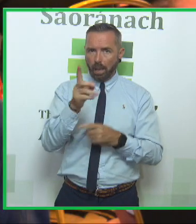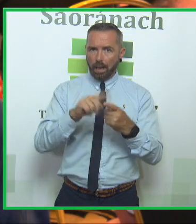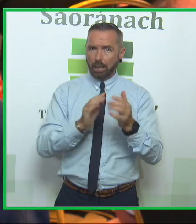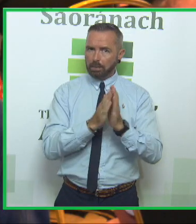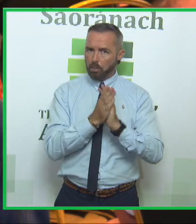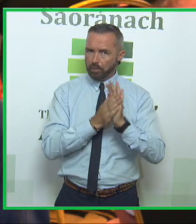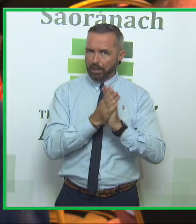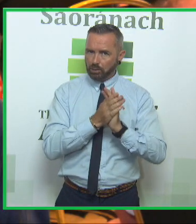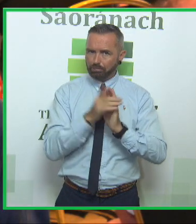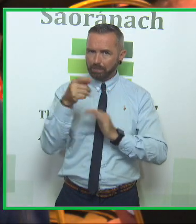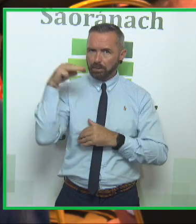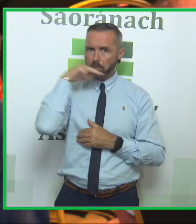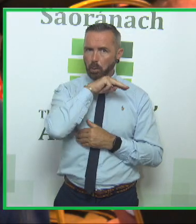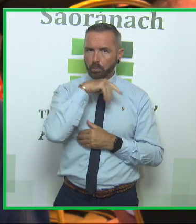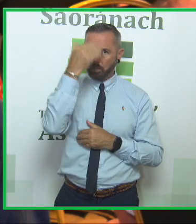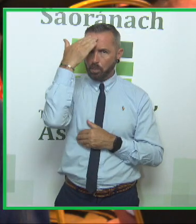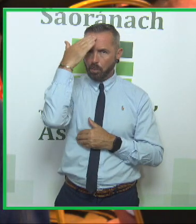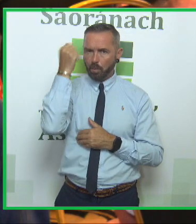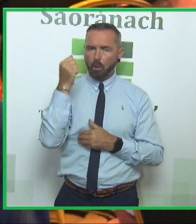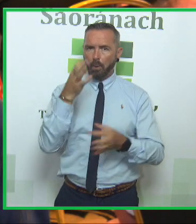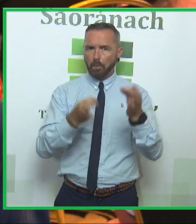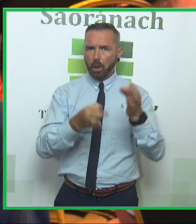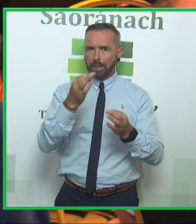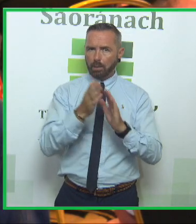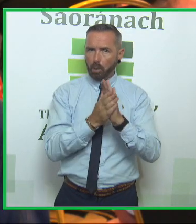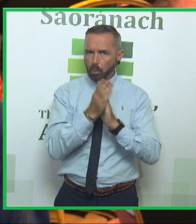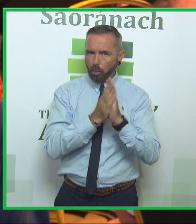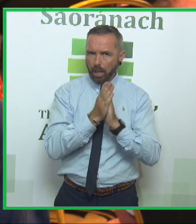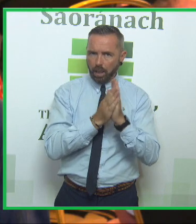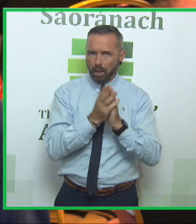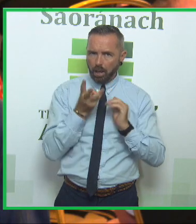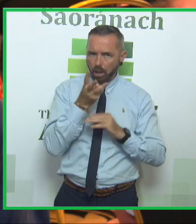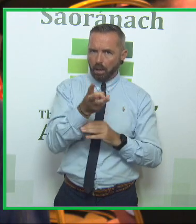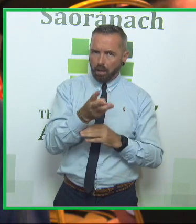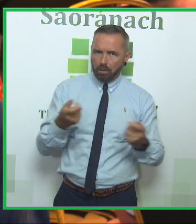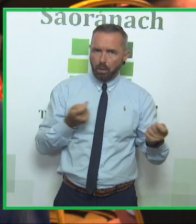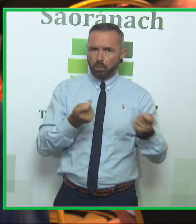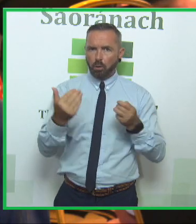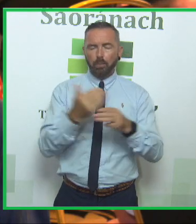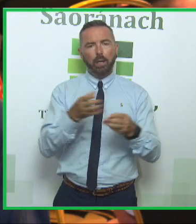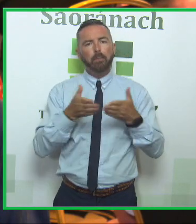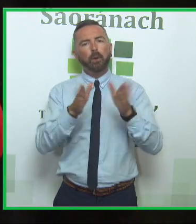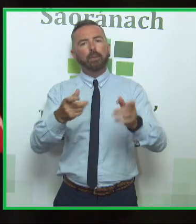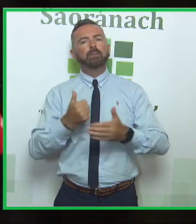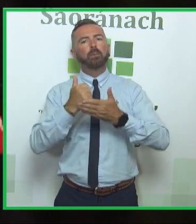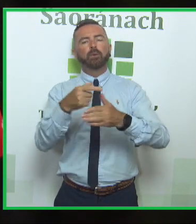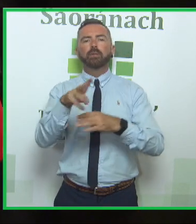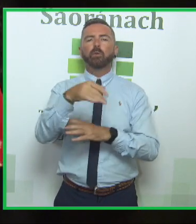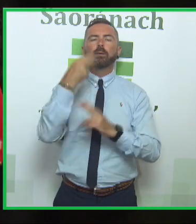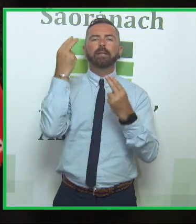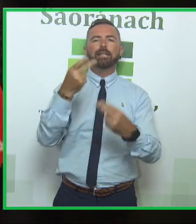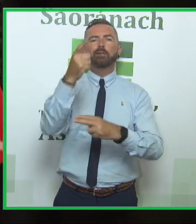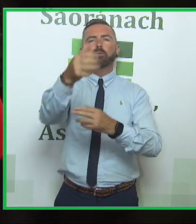important, and we know that political will is driven by public support. So that's why we really need you to be